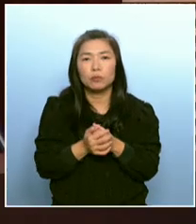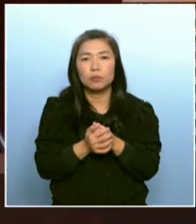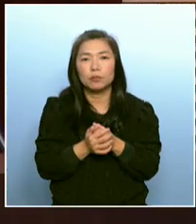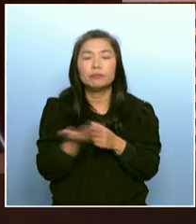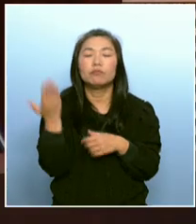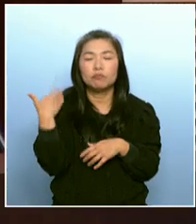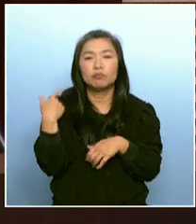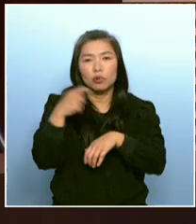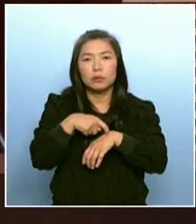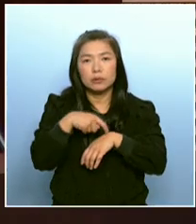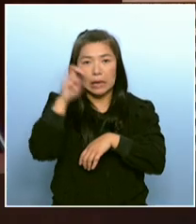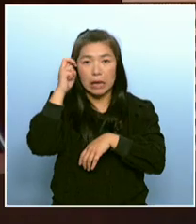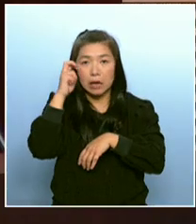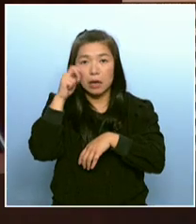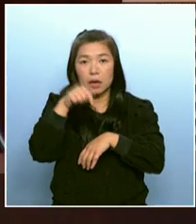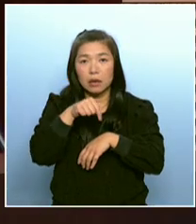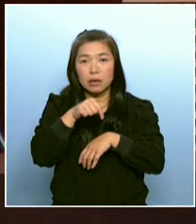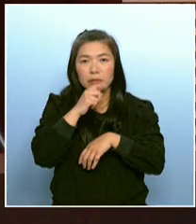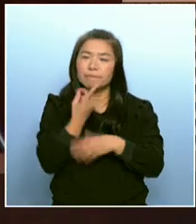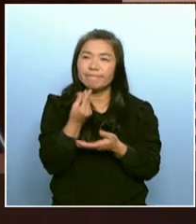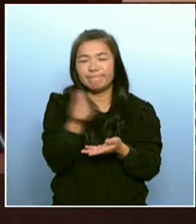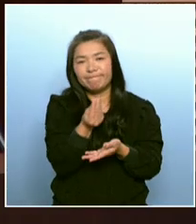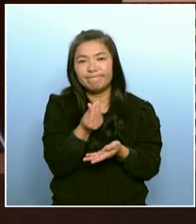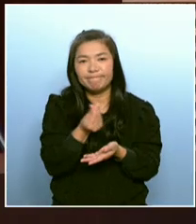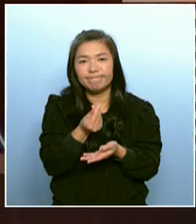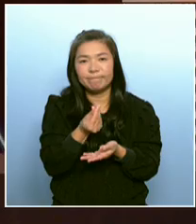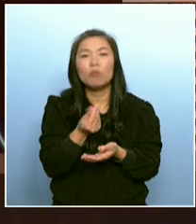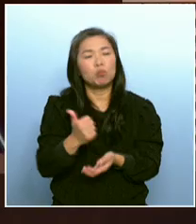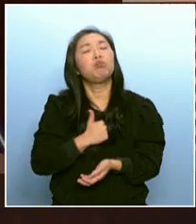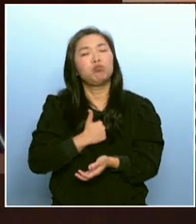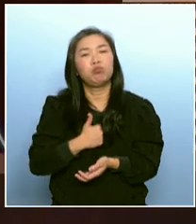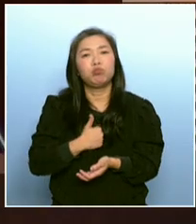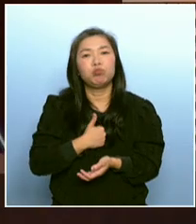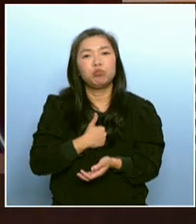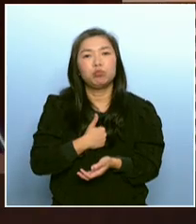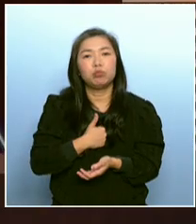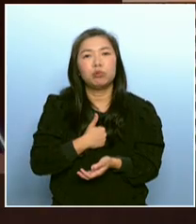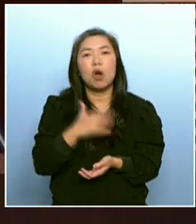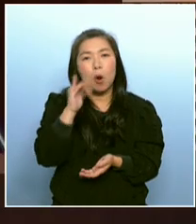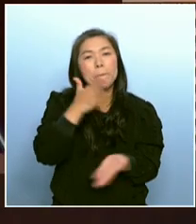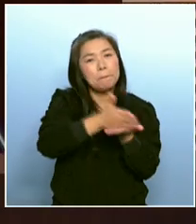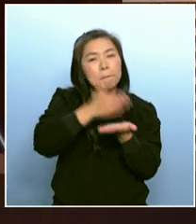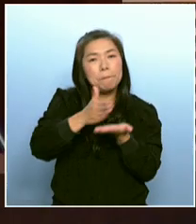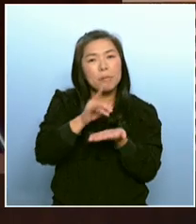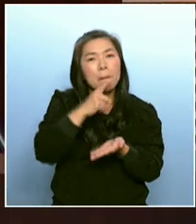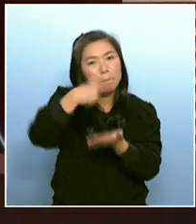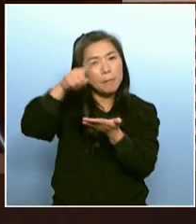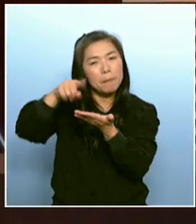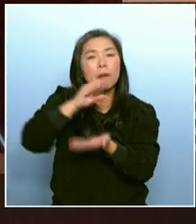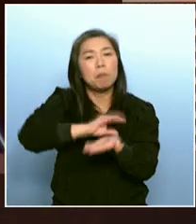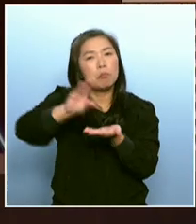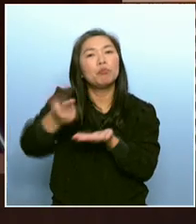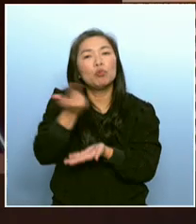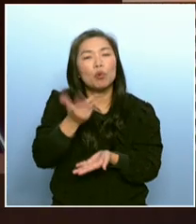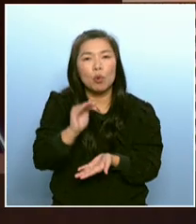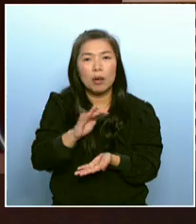and they offered more quotas to students. Considering that there were enough resources for the 9th batch,